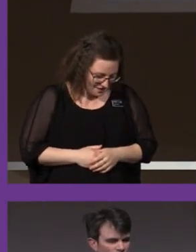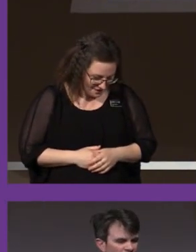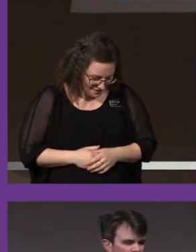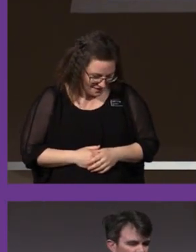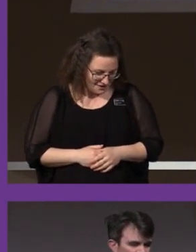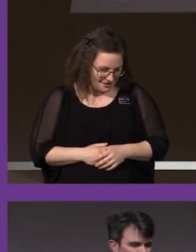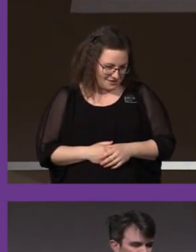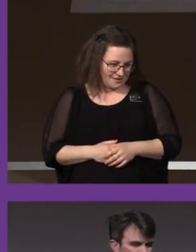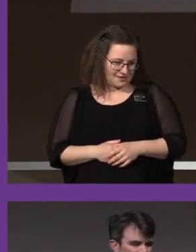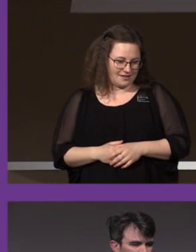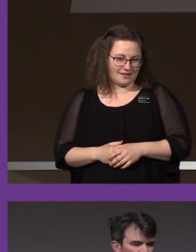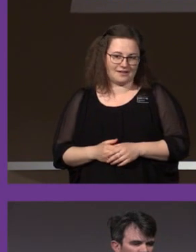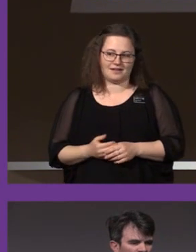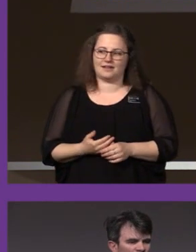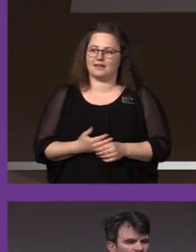Okay.